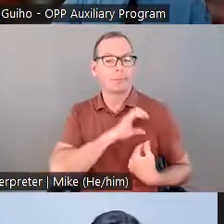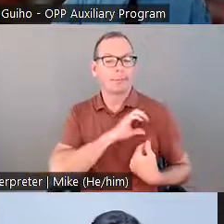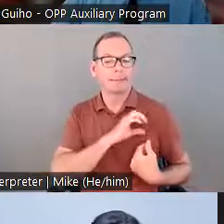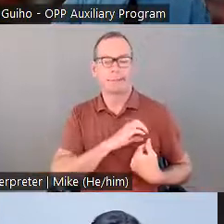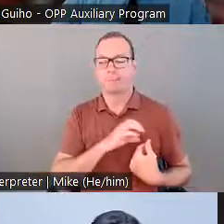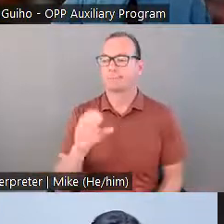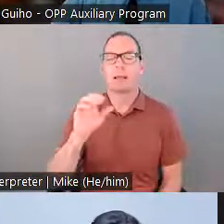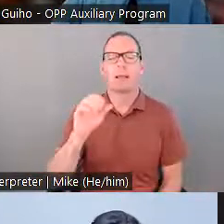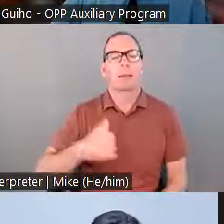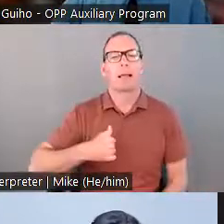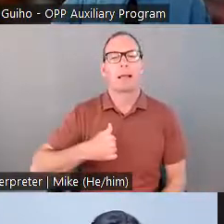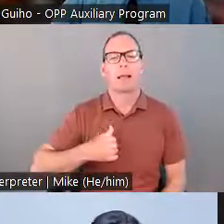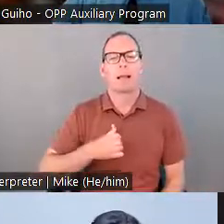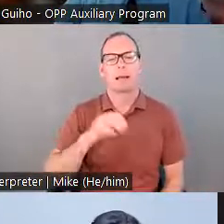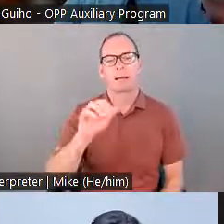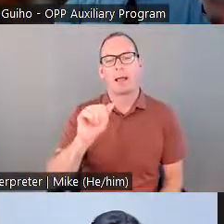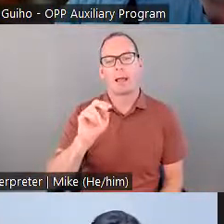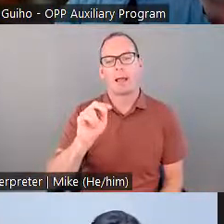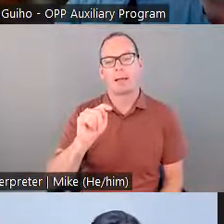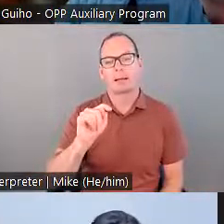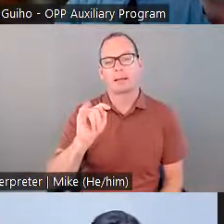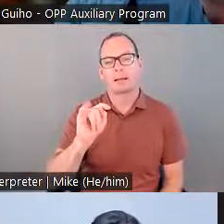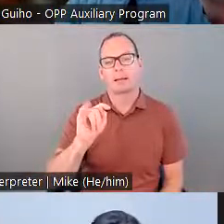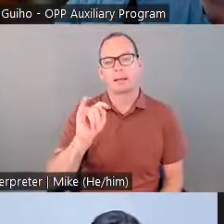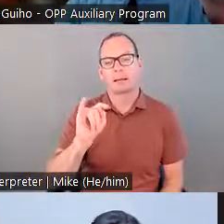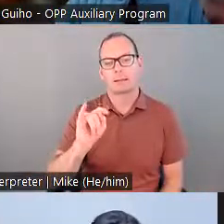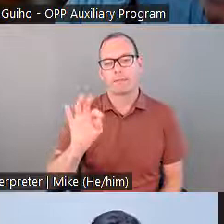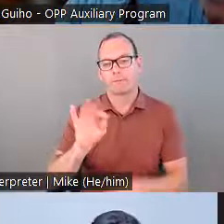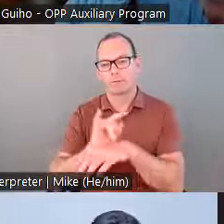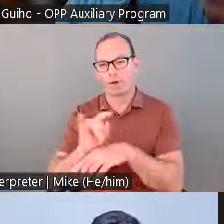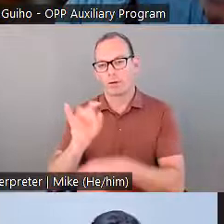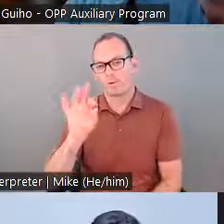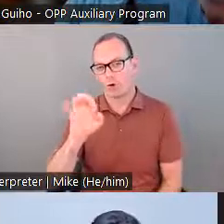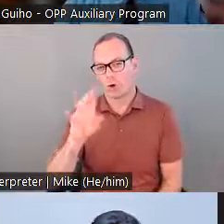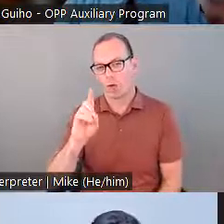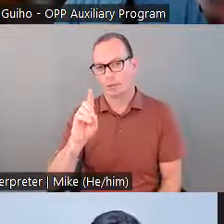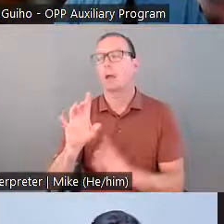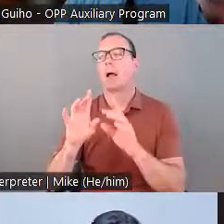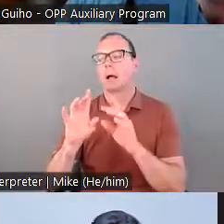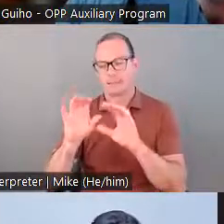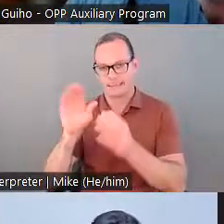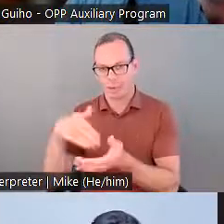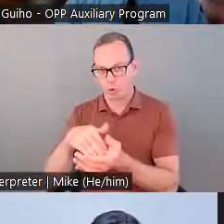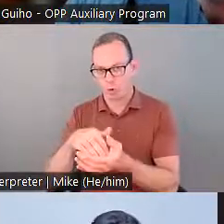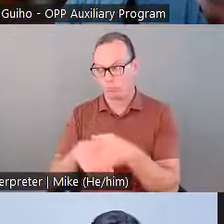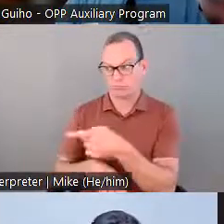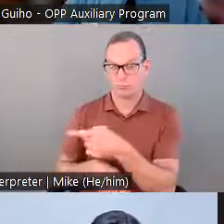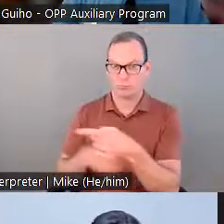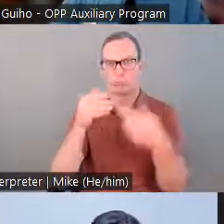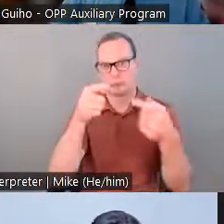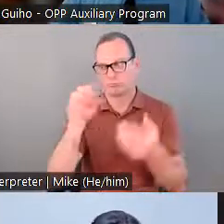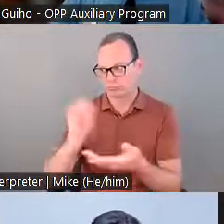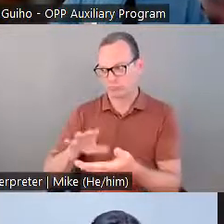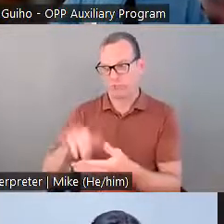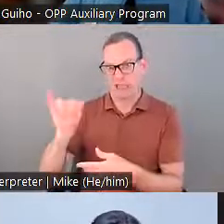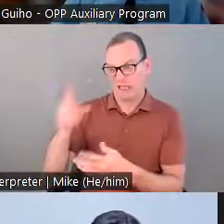these places are where you need to report these frauds. The reason I say that is because when these are reported, we can focus more